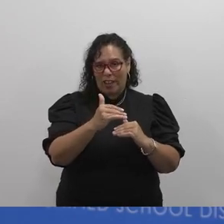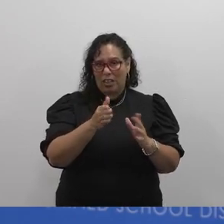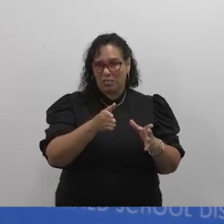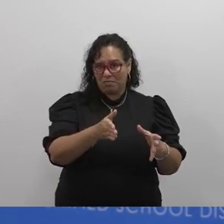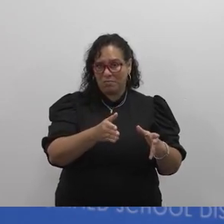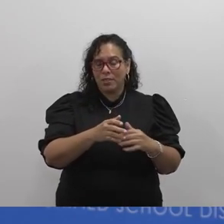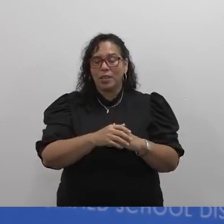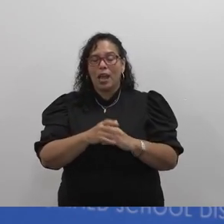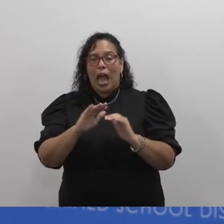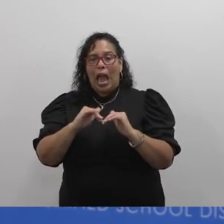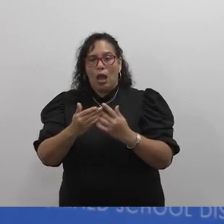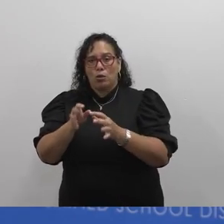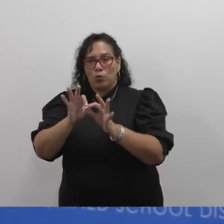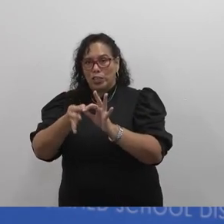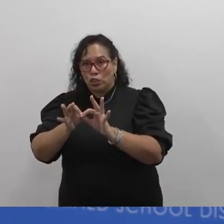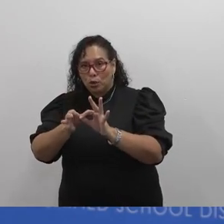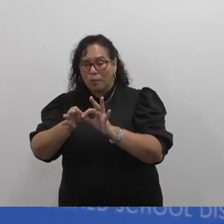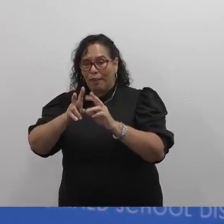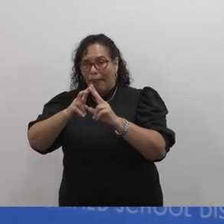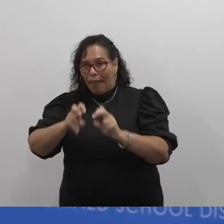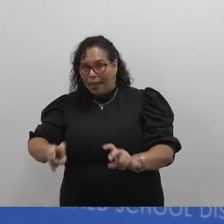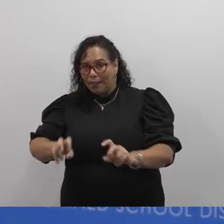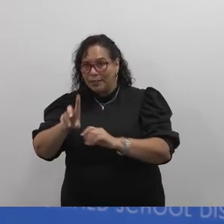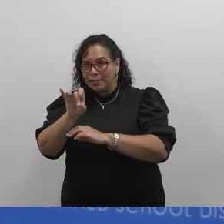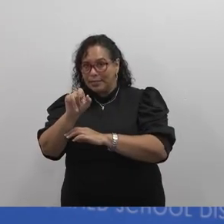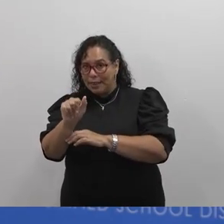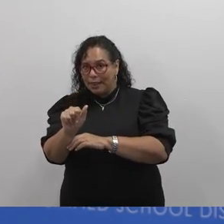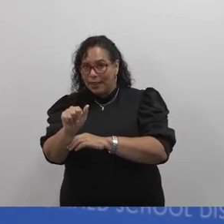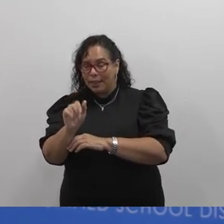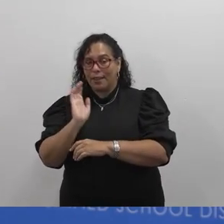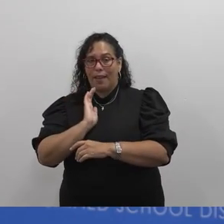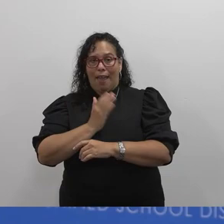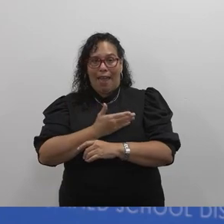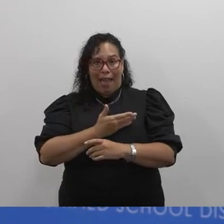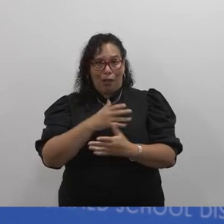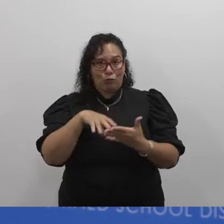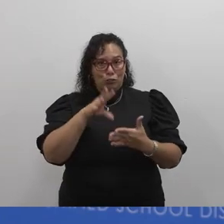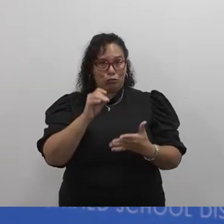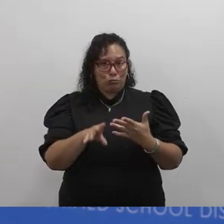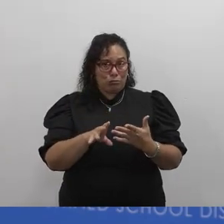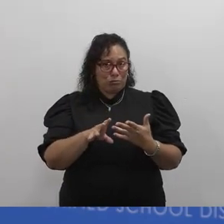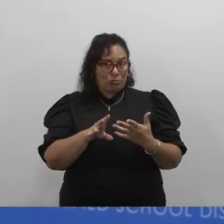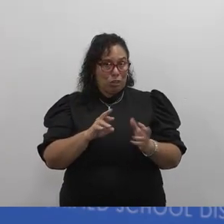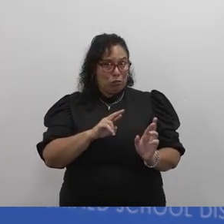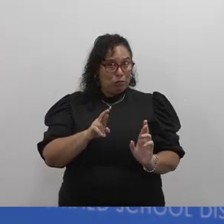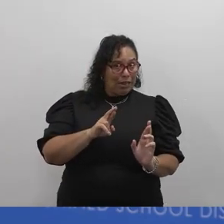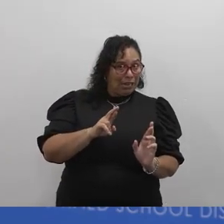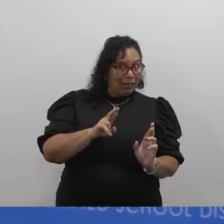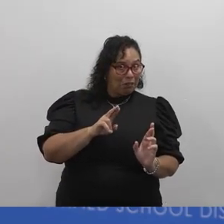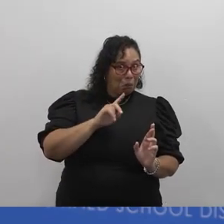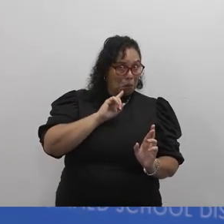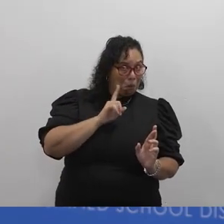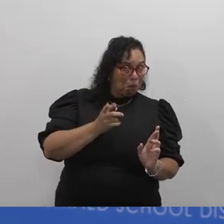of how we're interpreting and analyzing data. Right, are students ready to do X, Y, and Z?